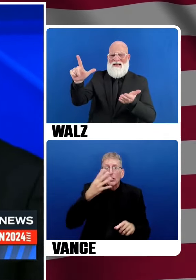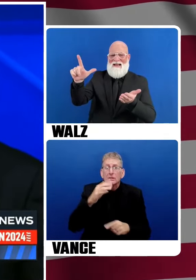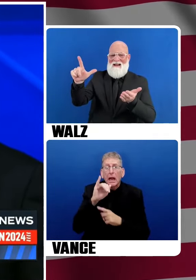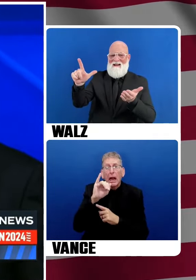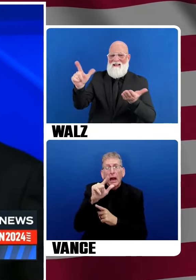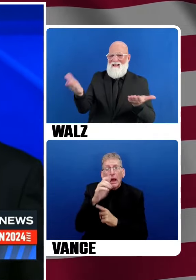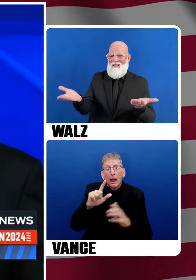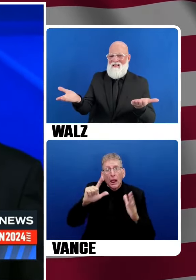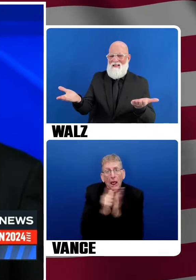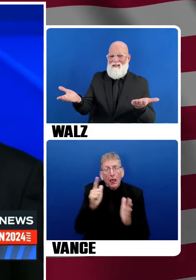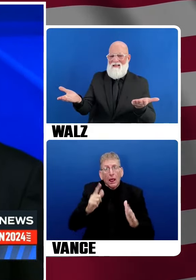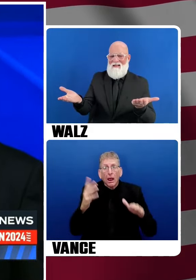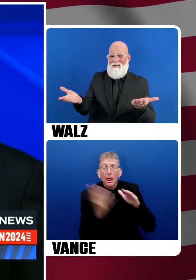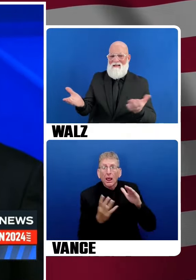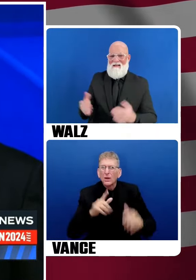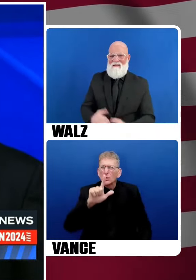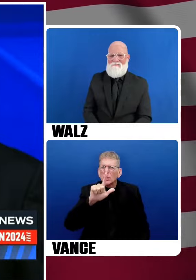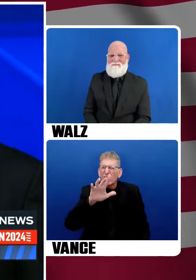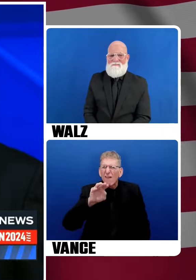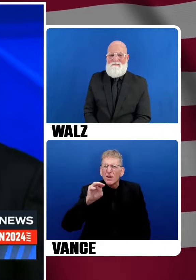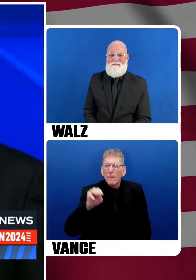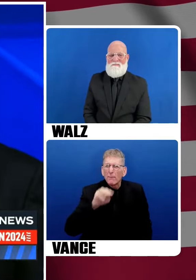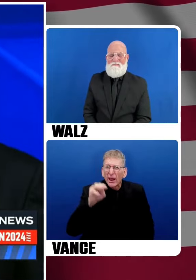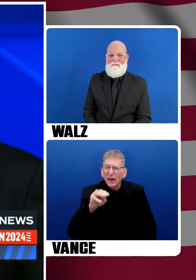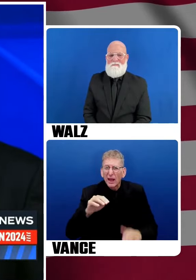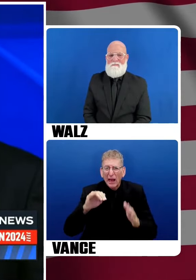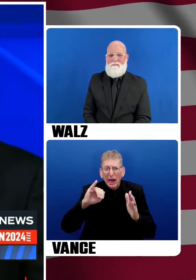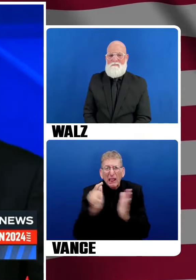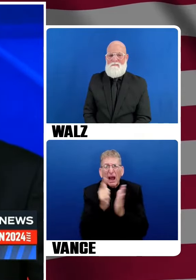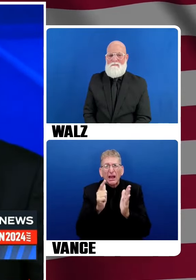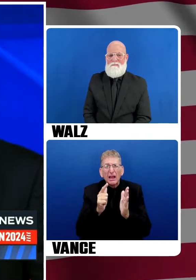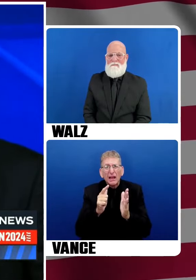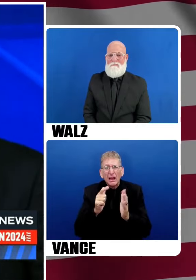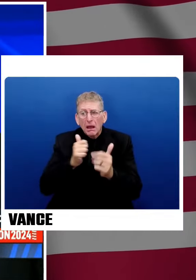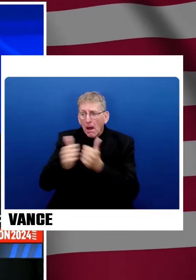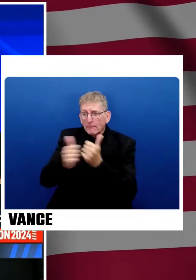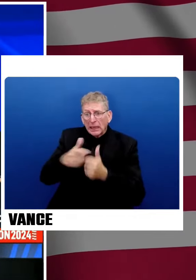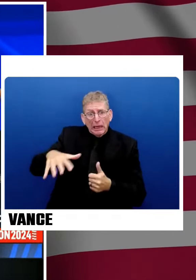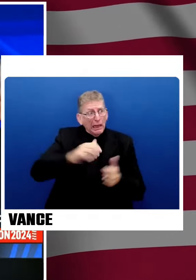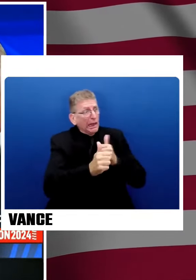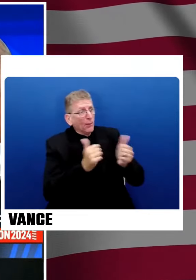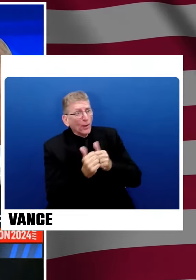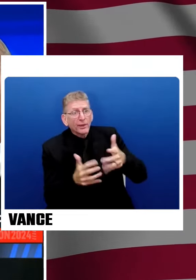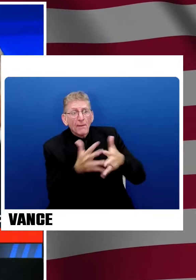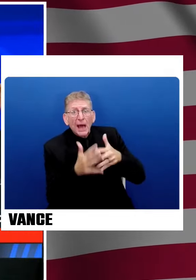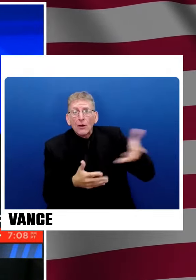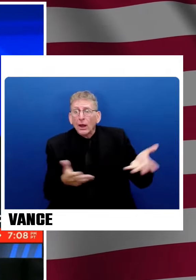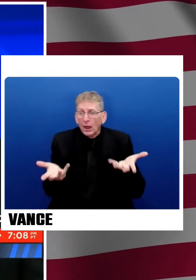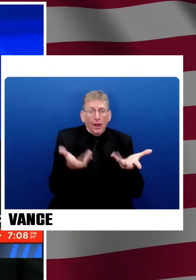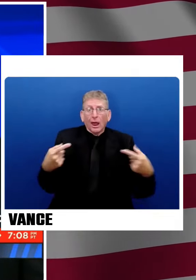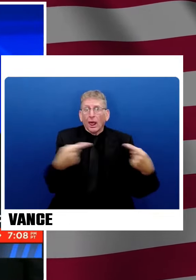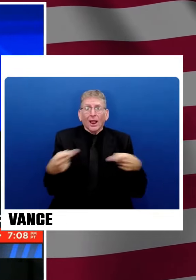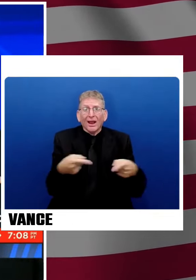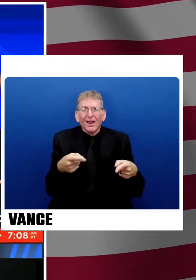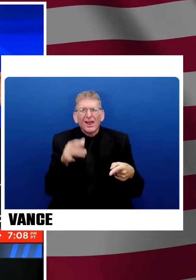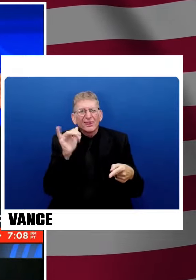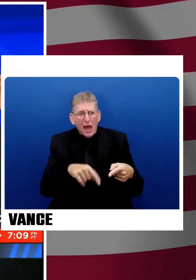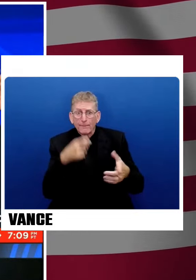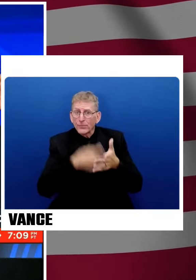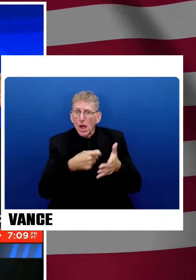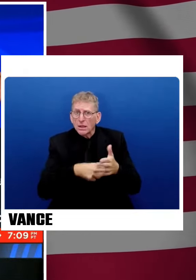for scarce homes is one of the most significant drivers of home prices in the country. It's why we have massive increases in